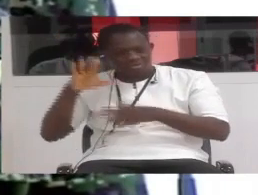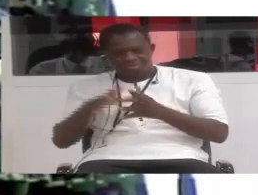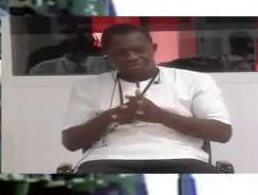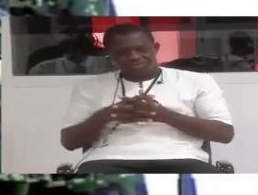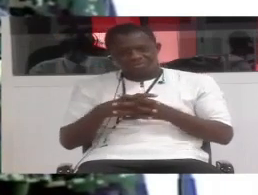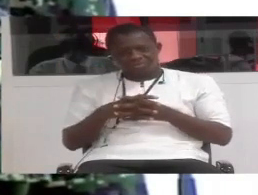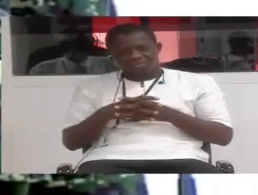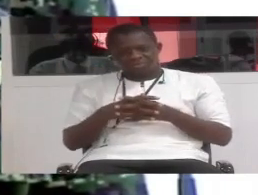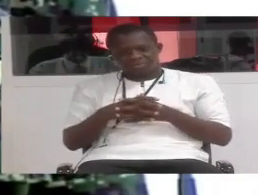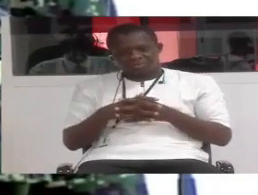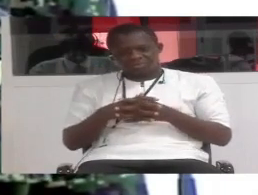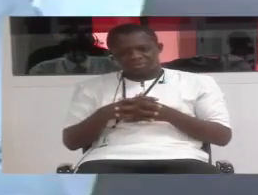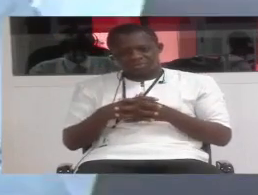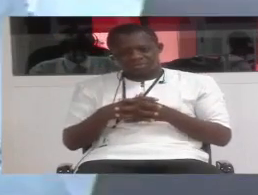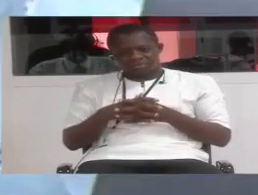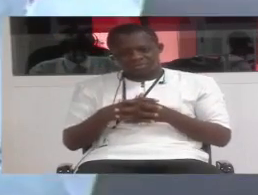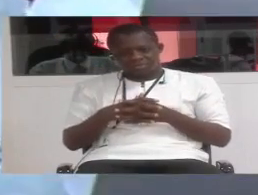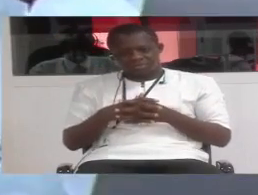that.